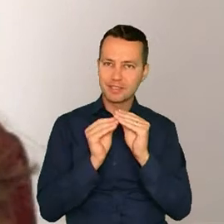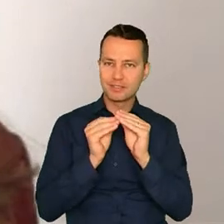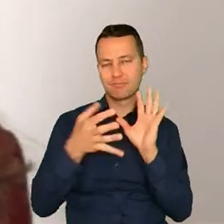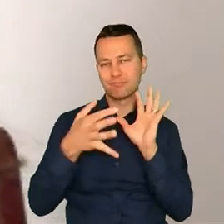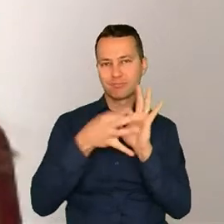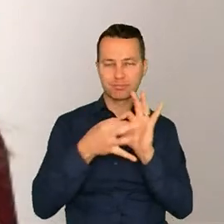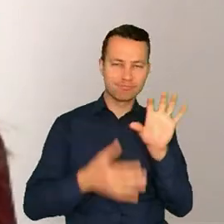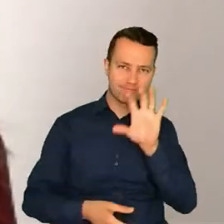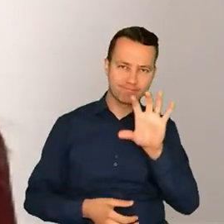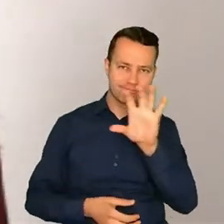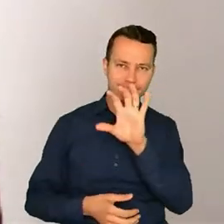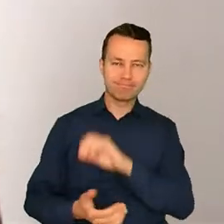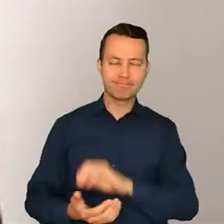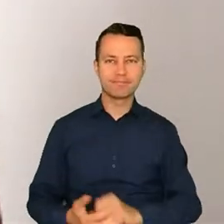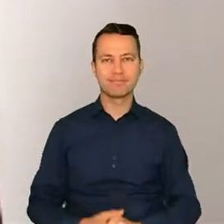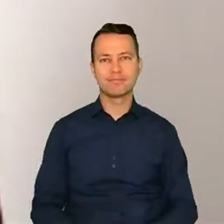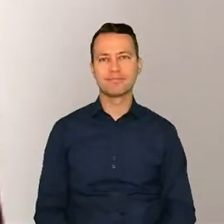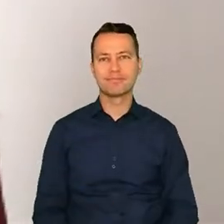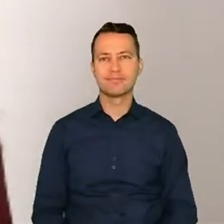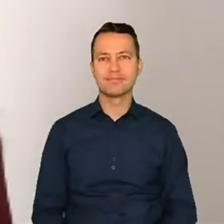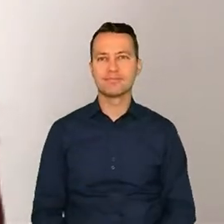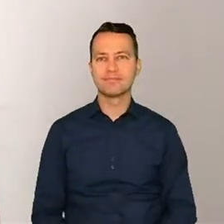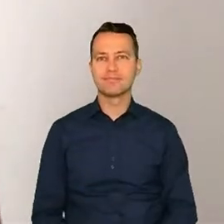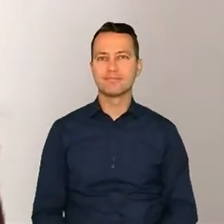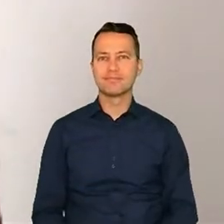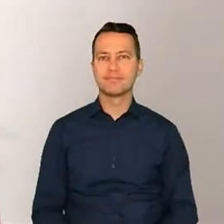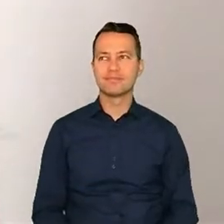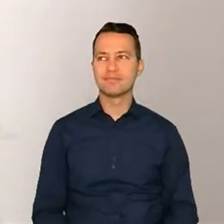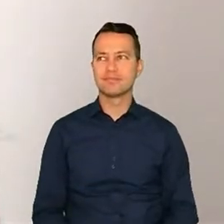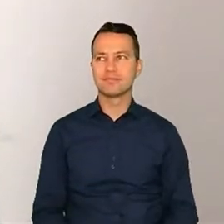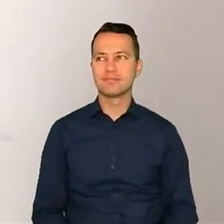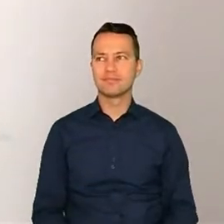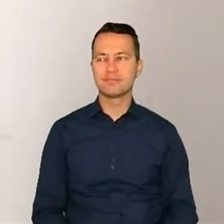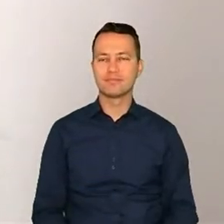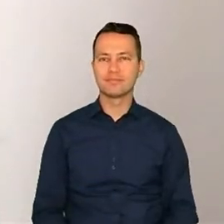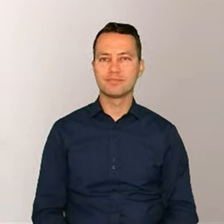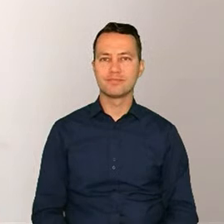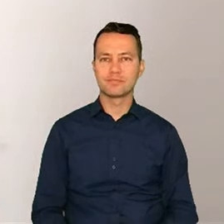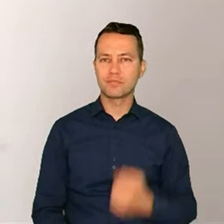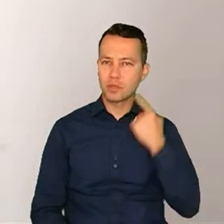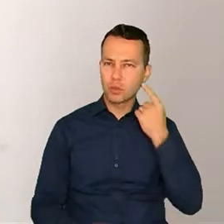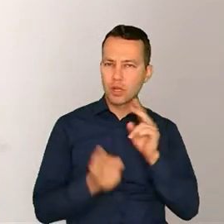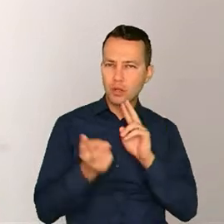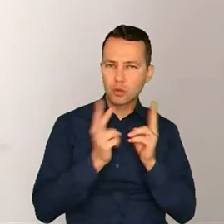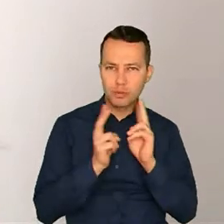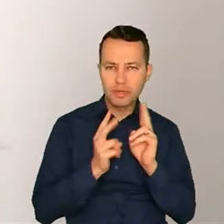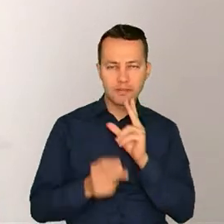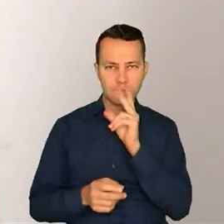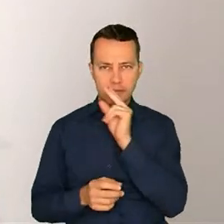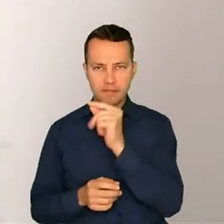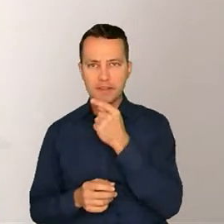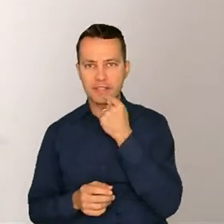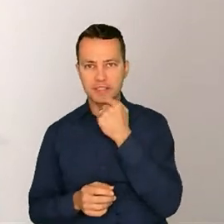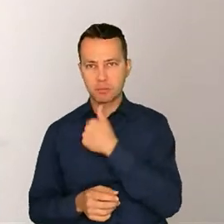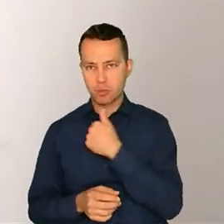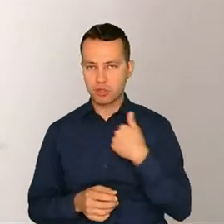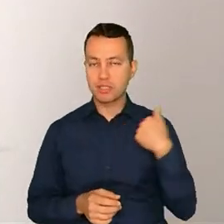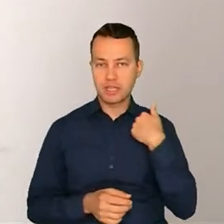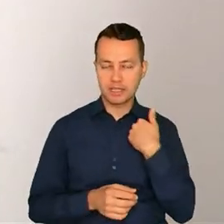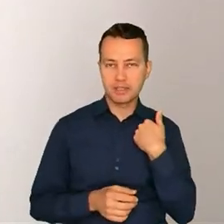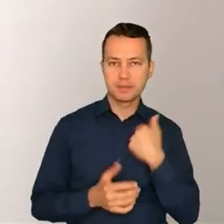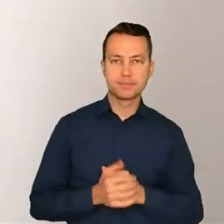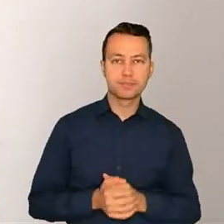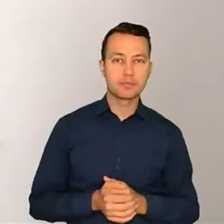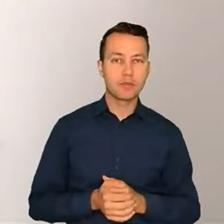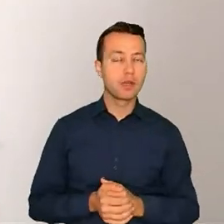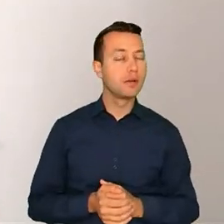lower my volume. Indeed, the last mission I took before the pandemic was to Warsaw, so fond memories of that.